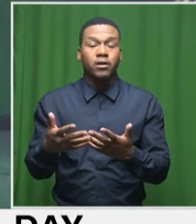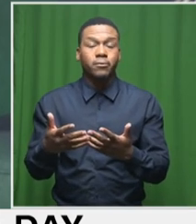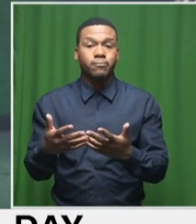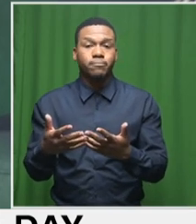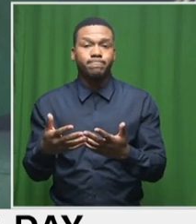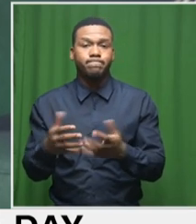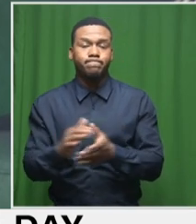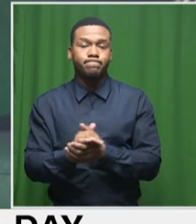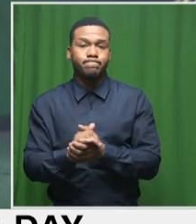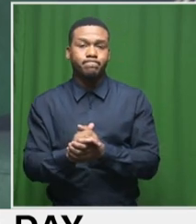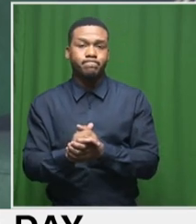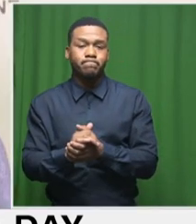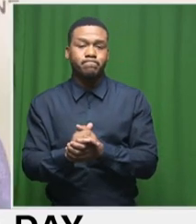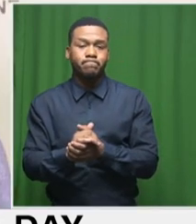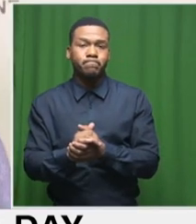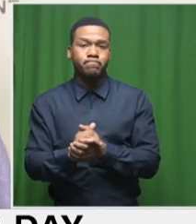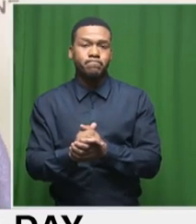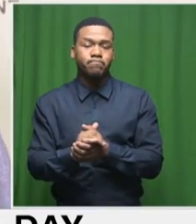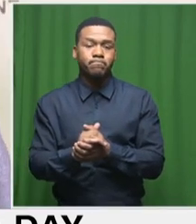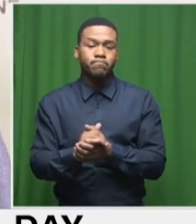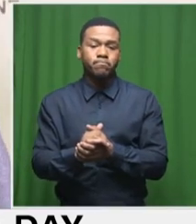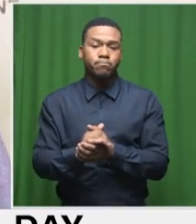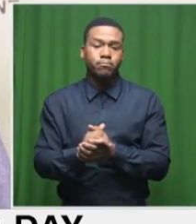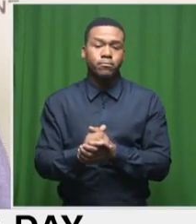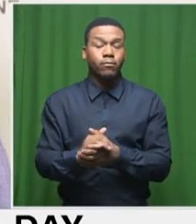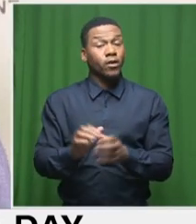concerned. Okay, quickly,